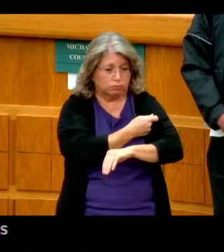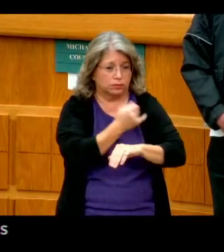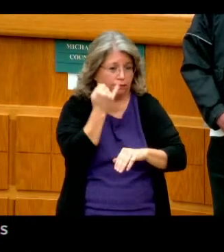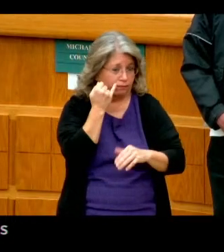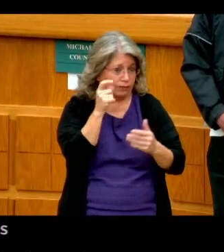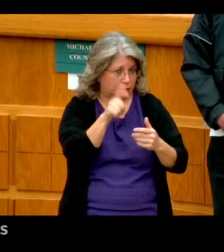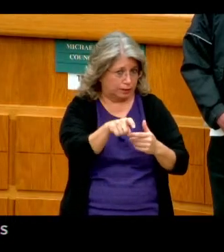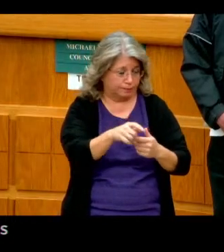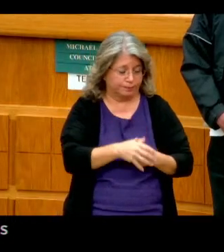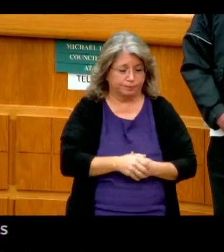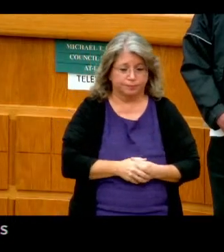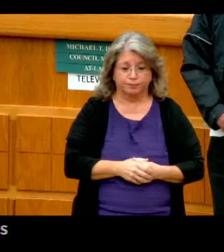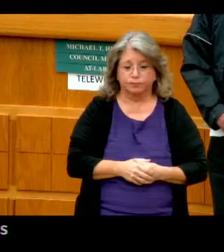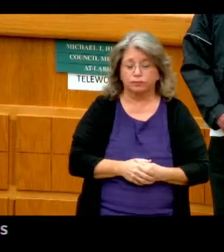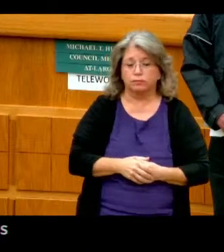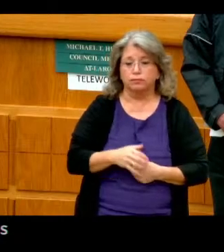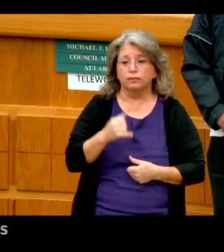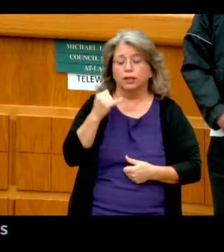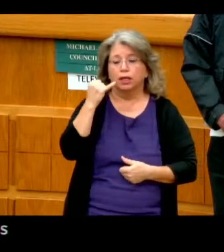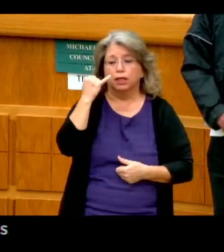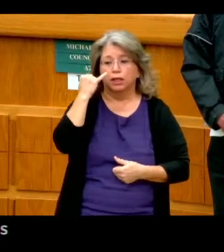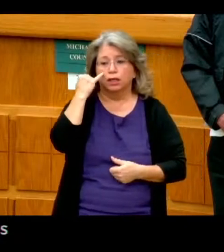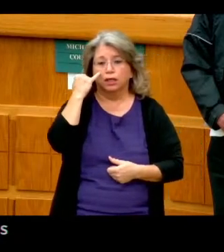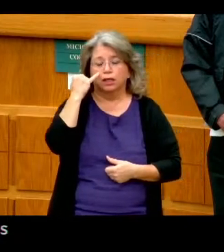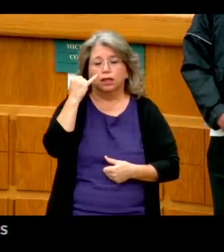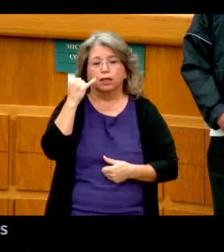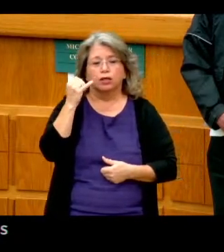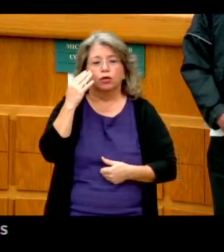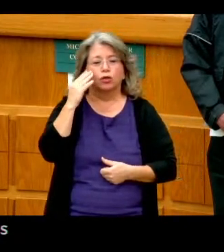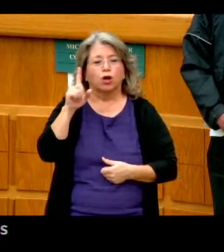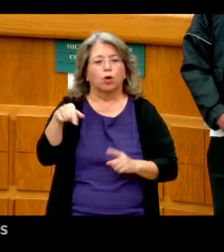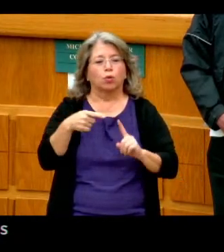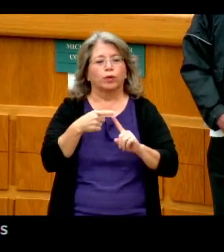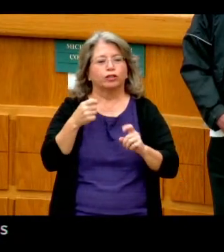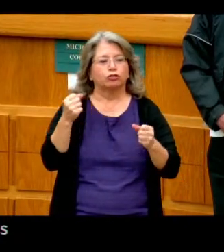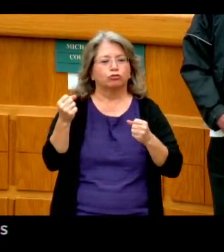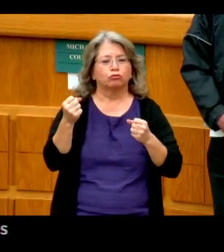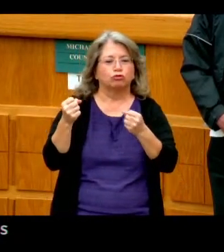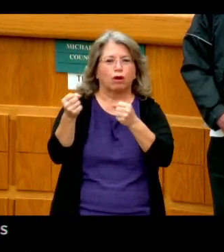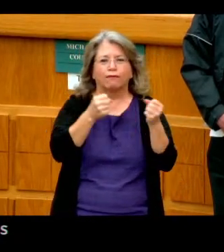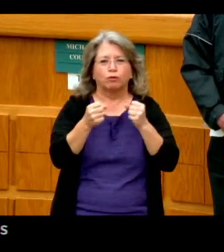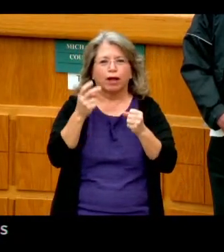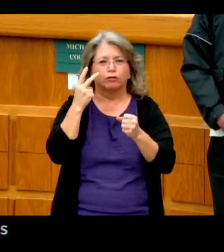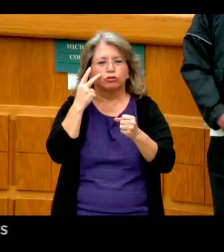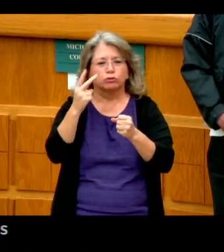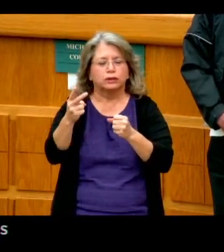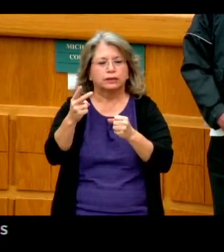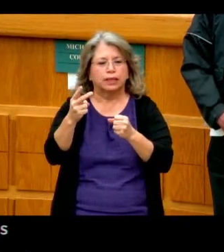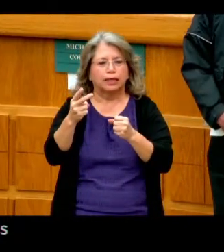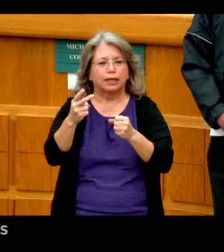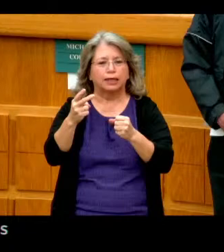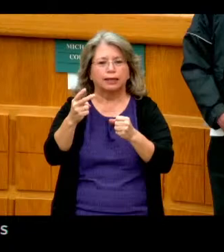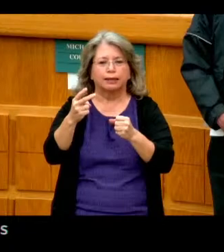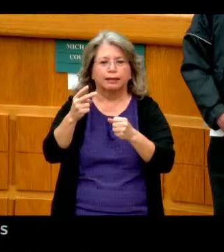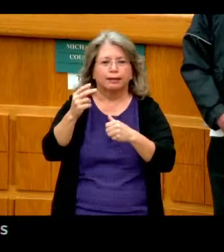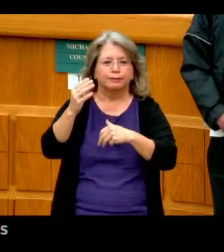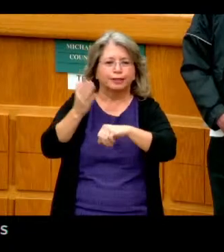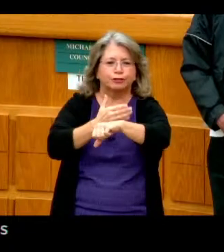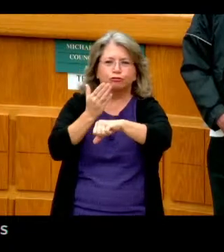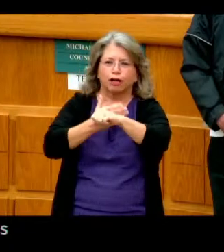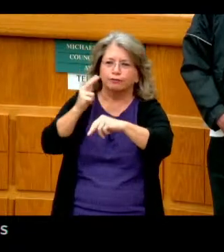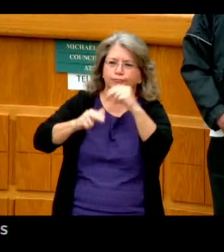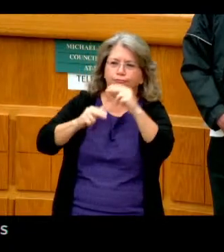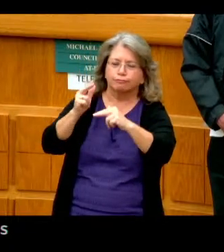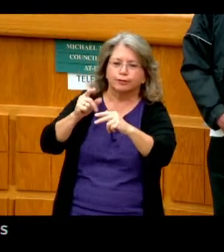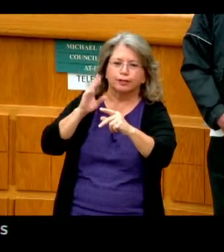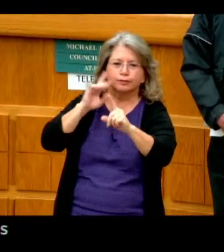see locations of construction that state coming soon, that sticker belongs on this plan. As we receive the allocation and we're able to finalize the